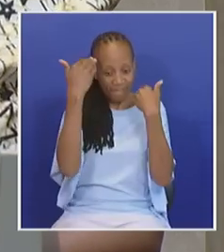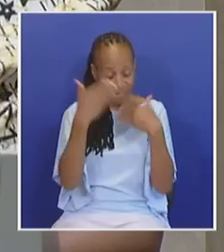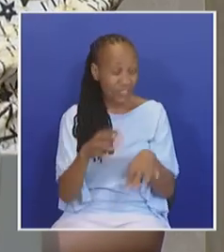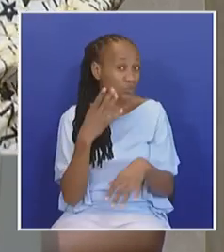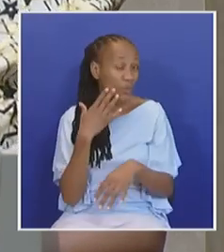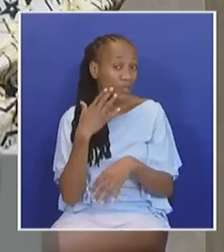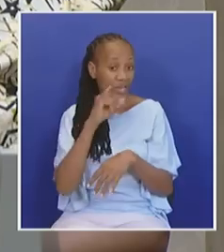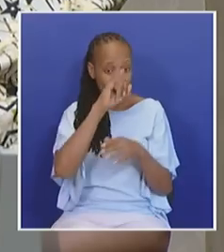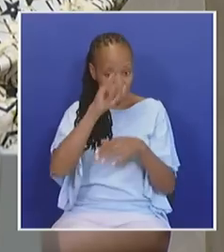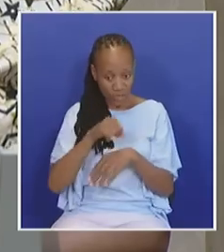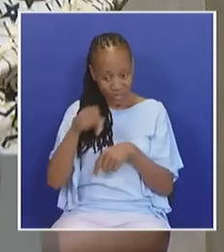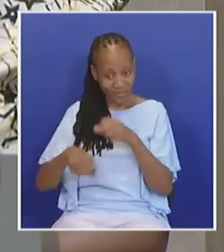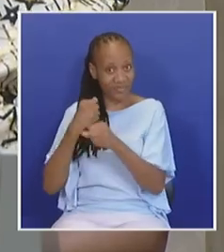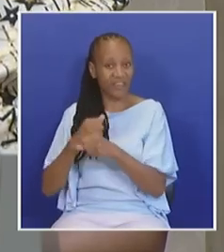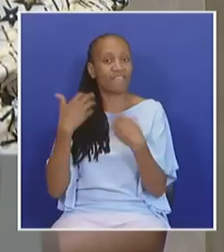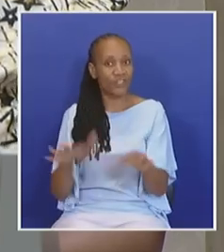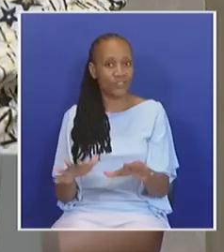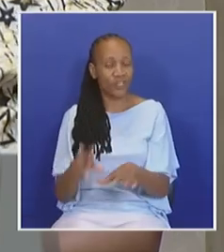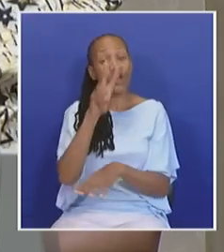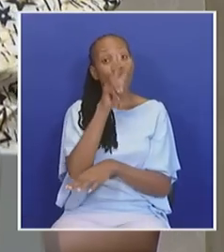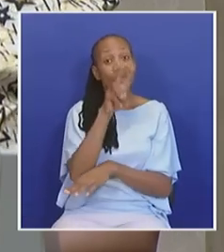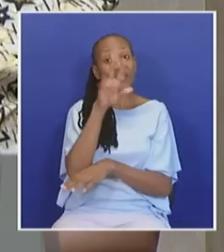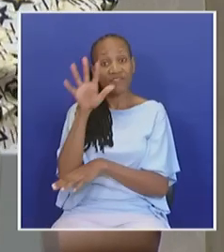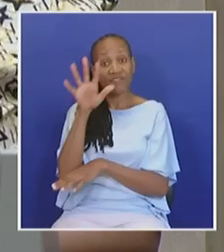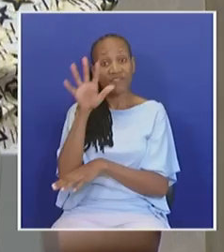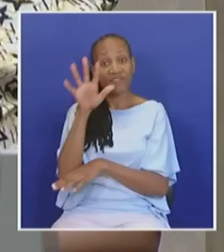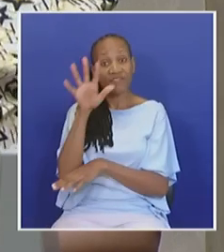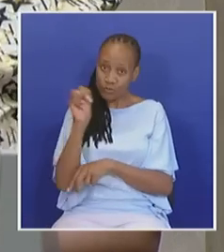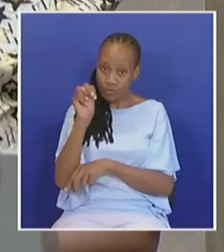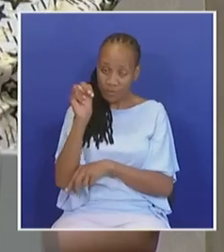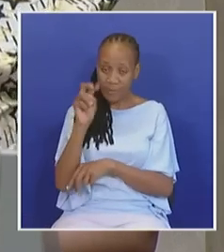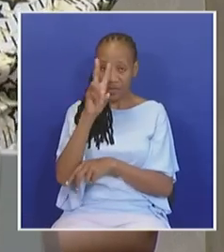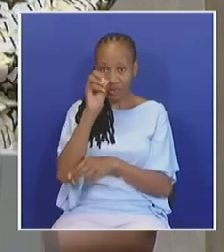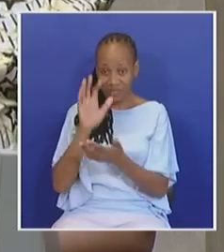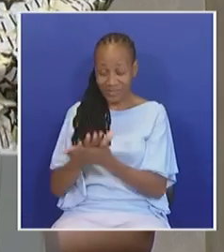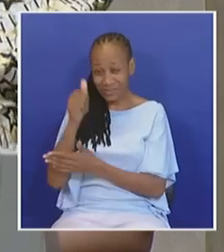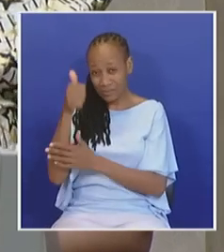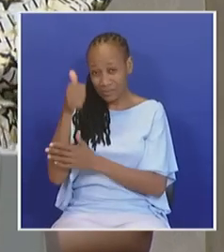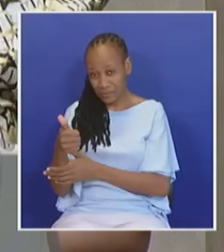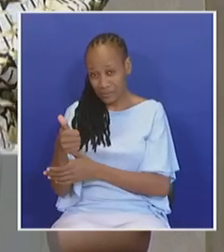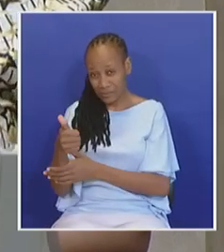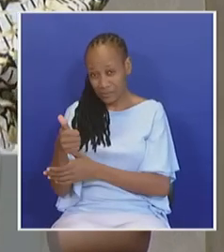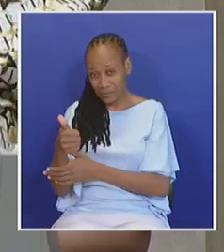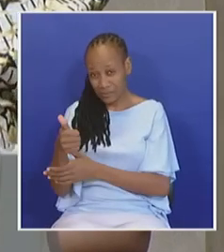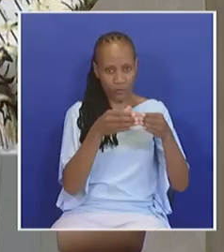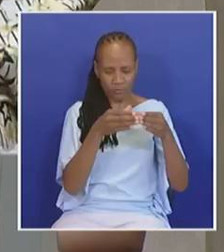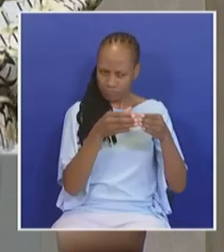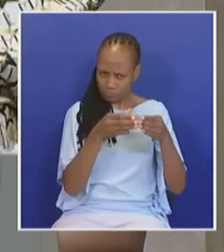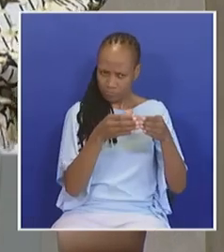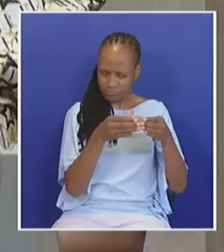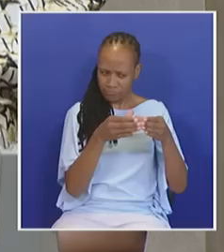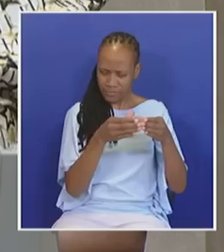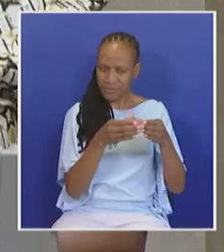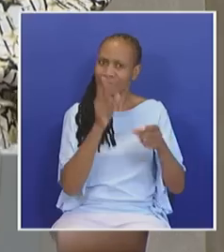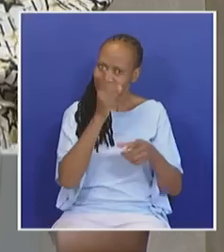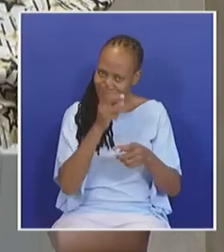in January. On the 25th of November 2016, the committee met again to decide